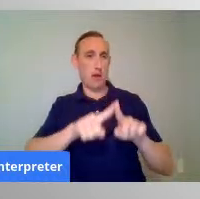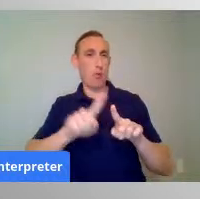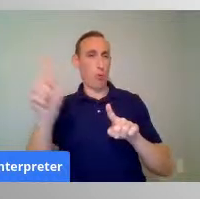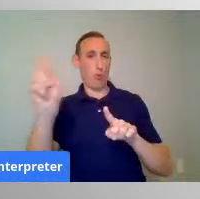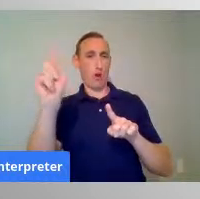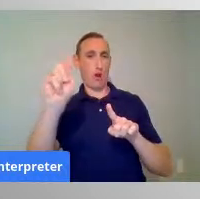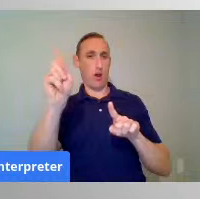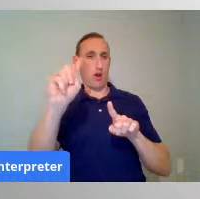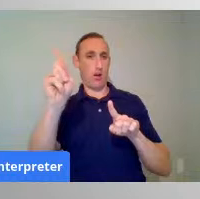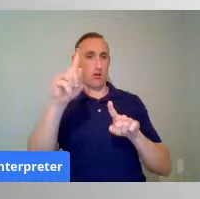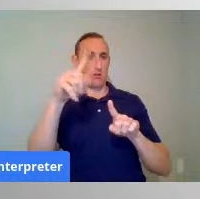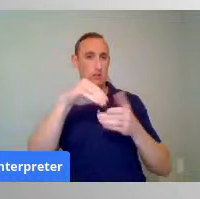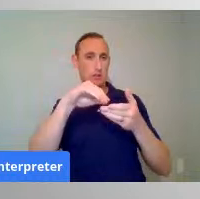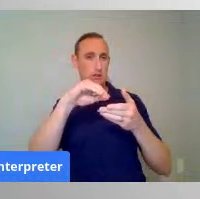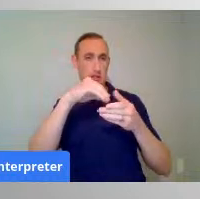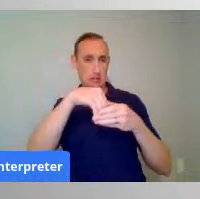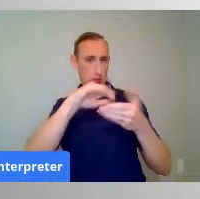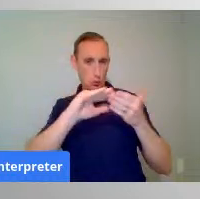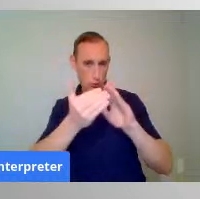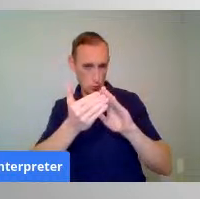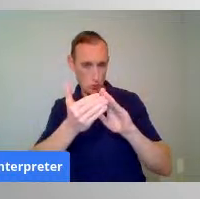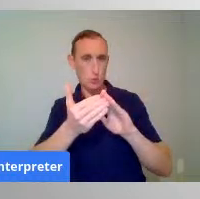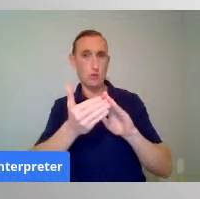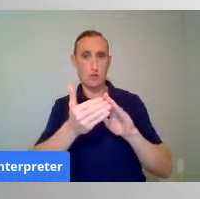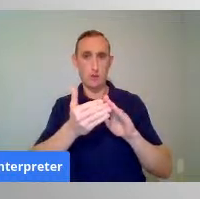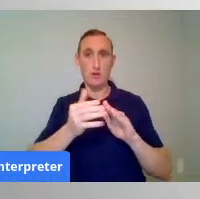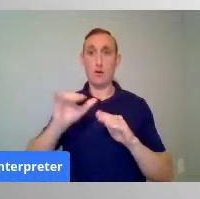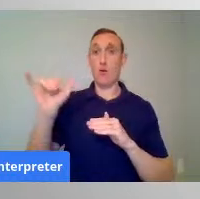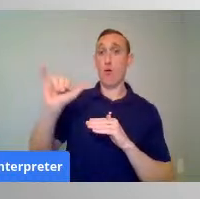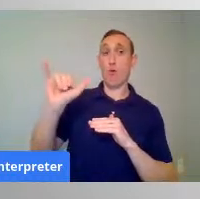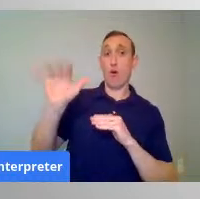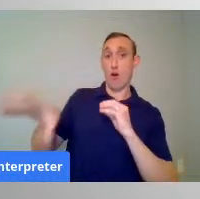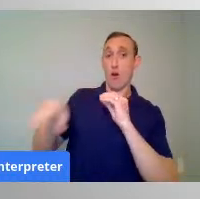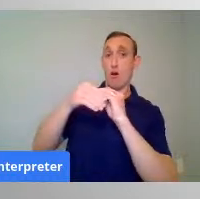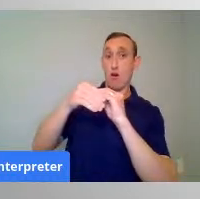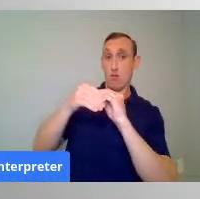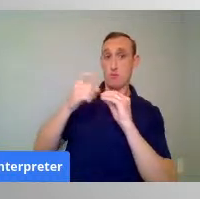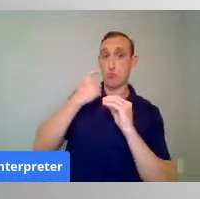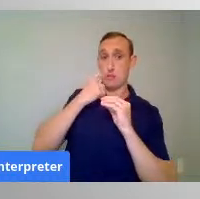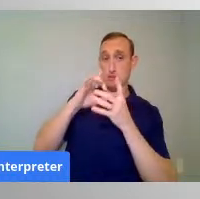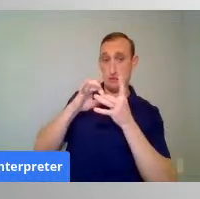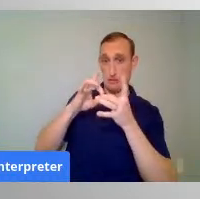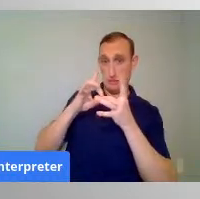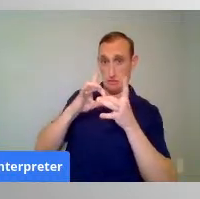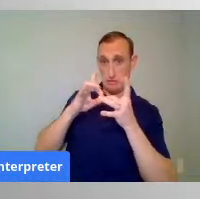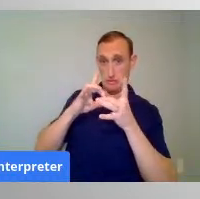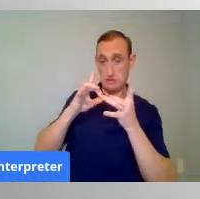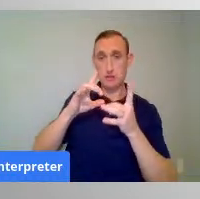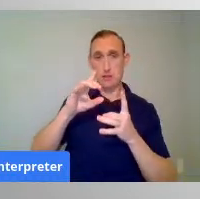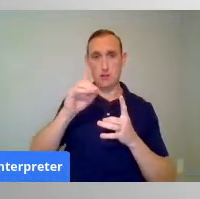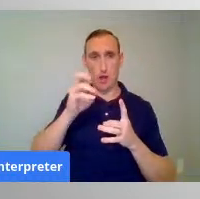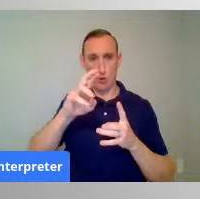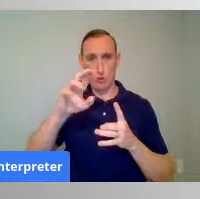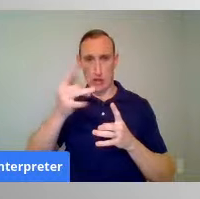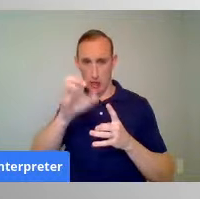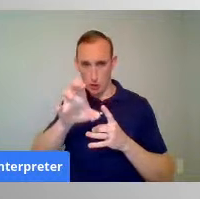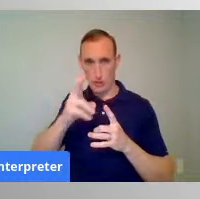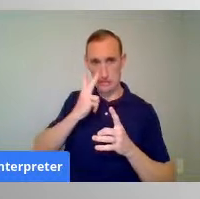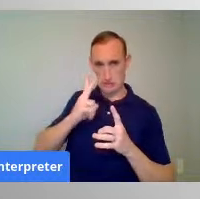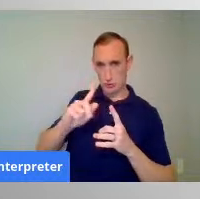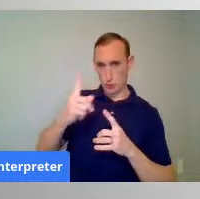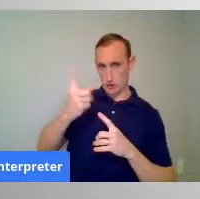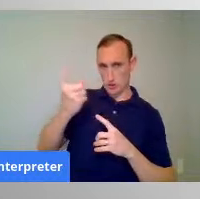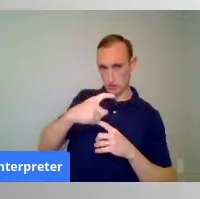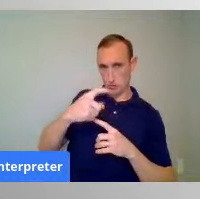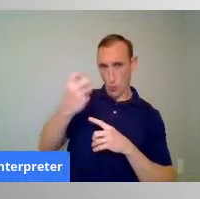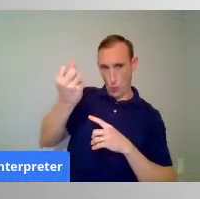school. And then just to piggyback on that, and also Dr. Yeager, I see your question. So one of the